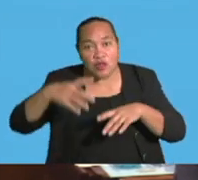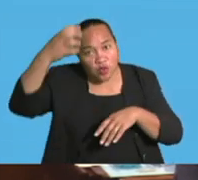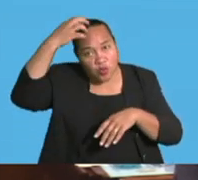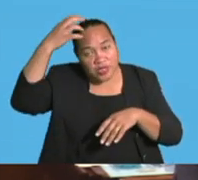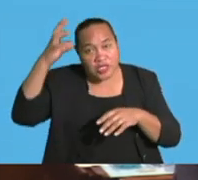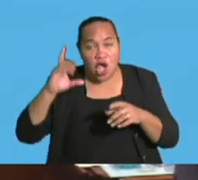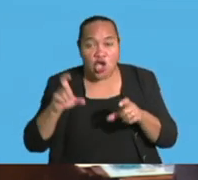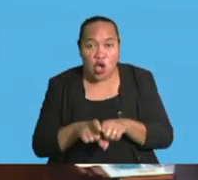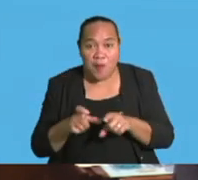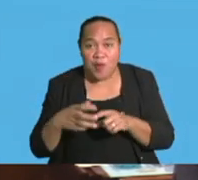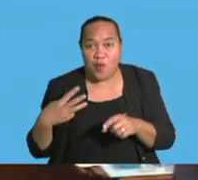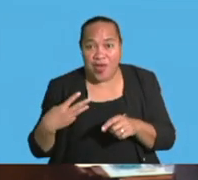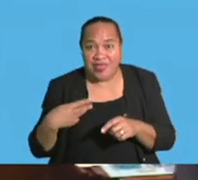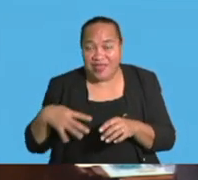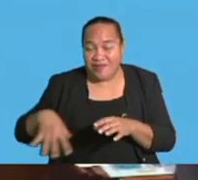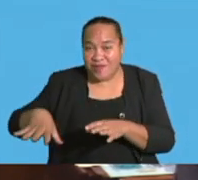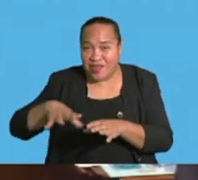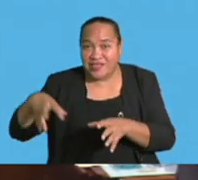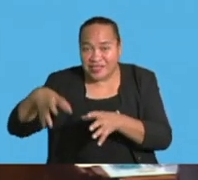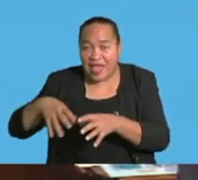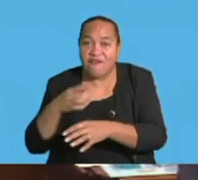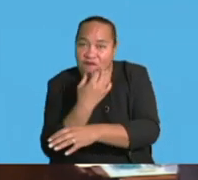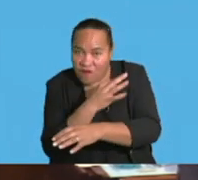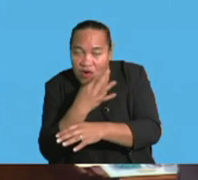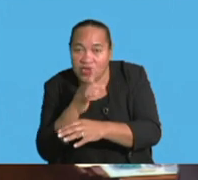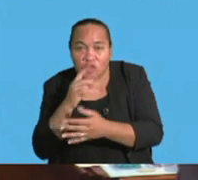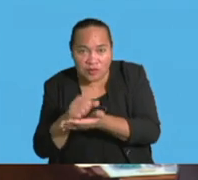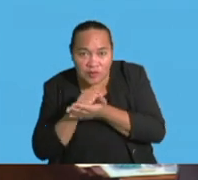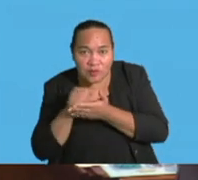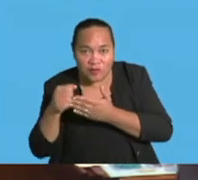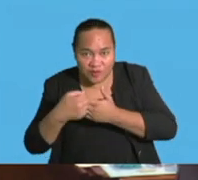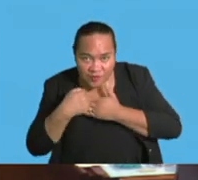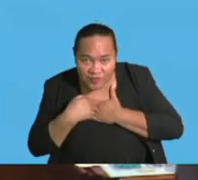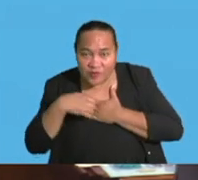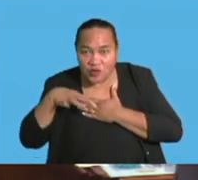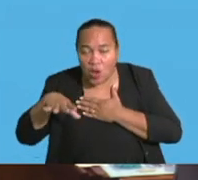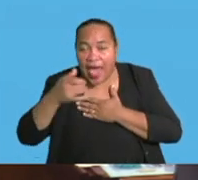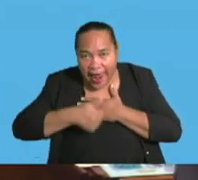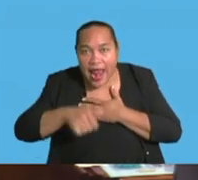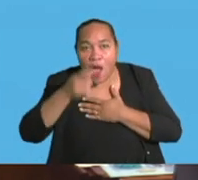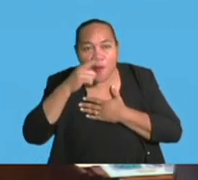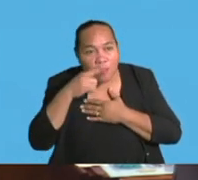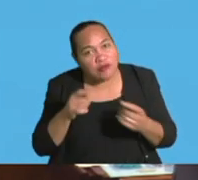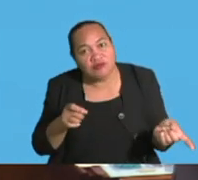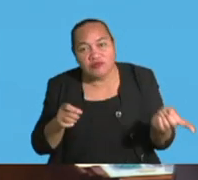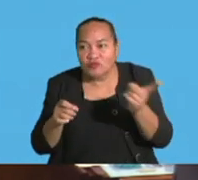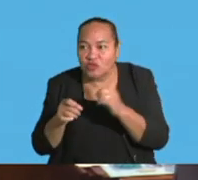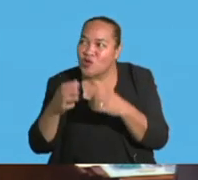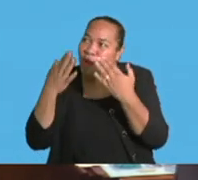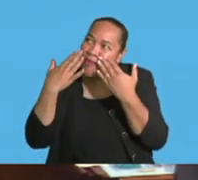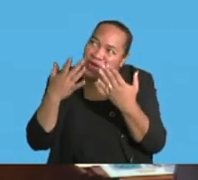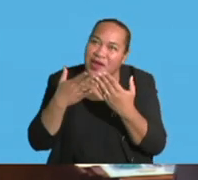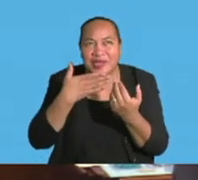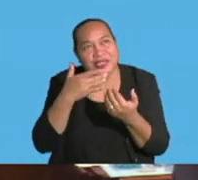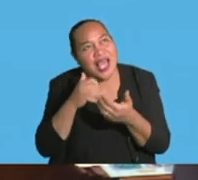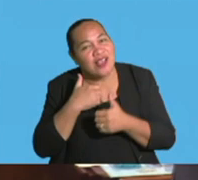Canopy, which comprises a network of forest conservation initiatives that allows people to have a heightened appreciation of